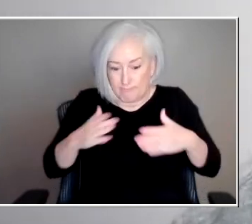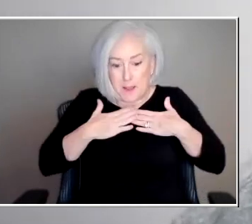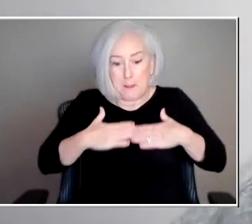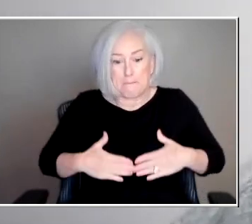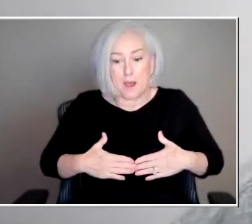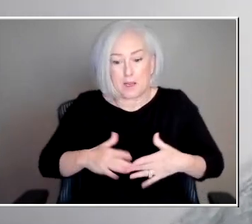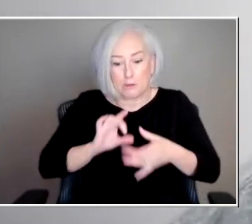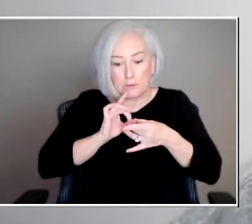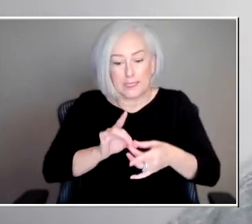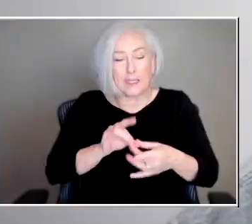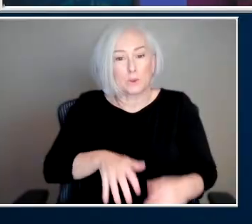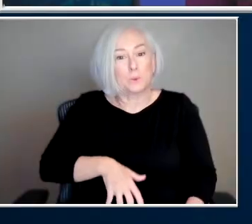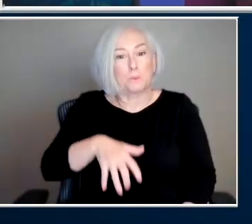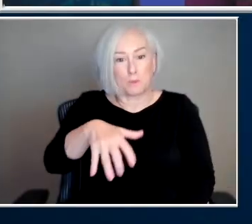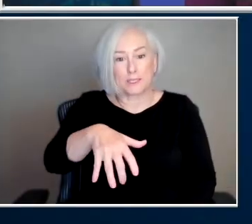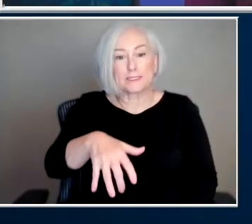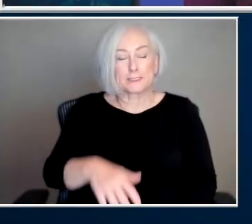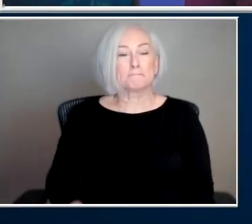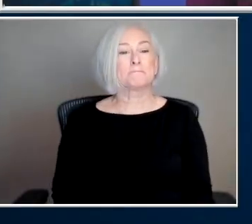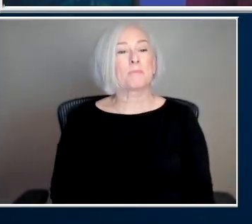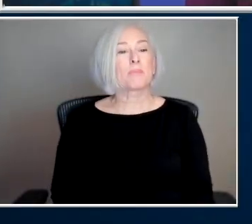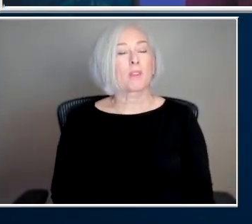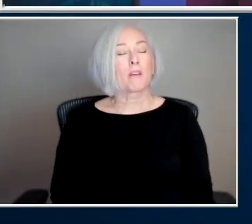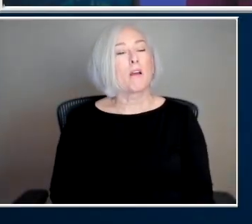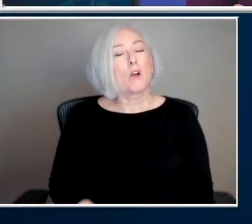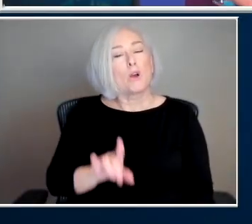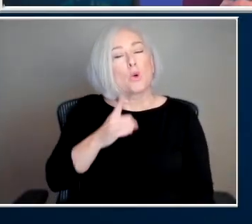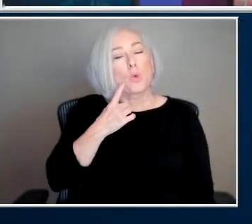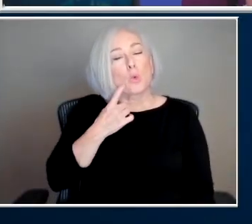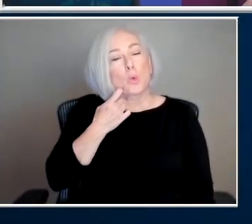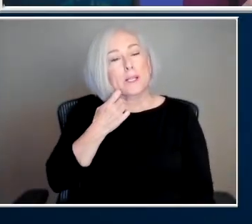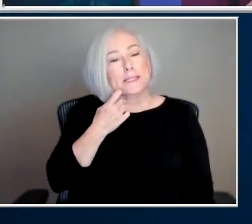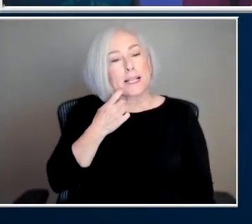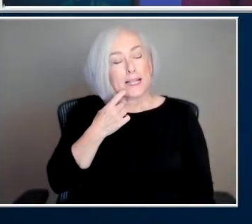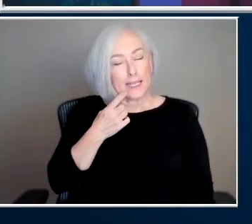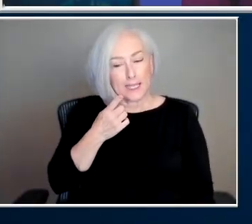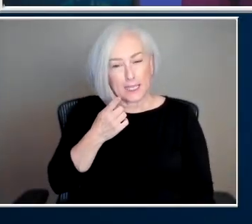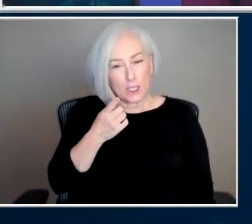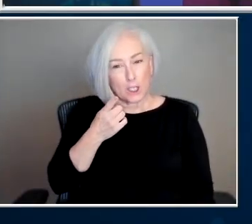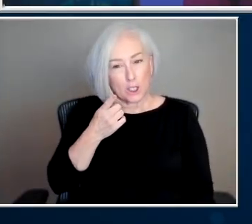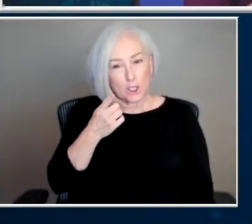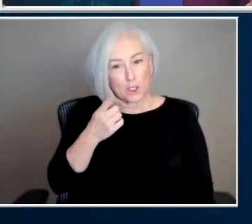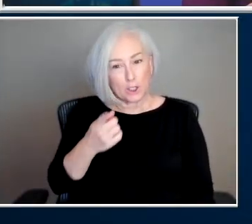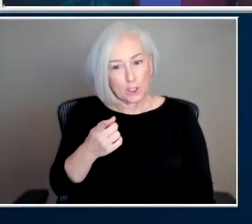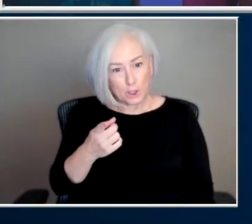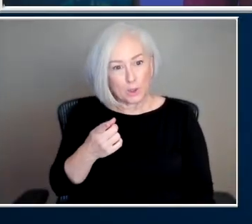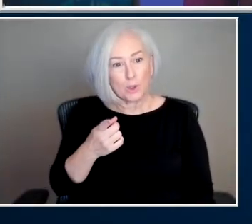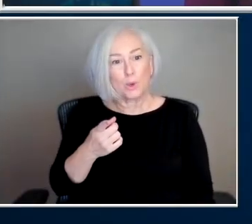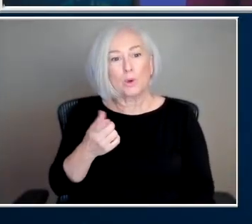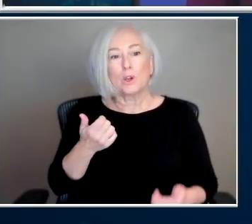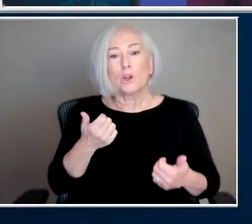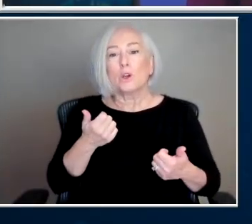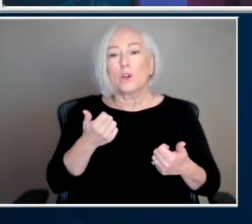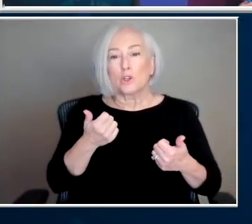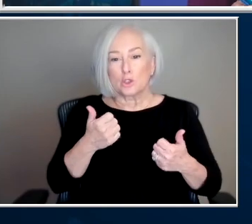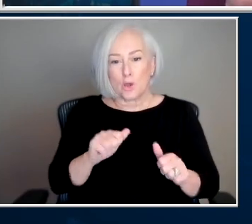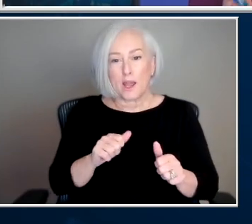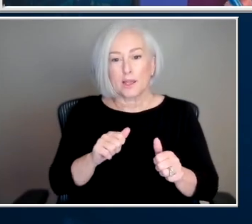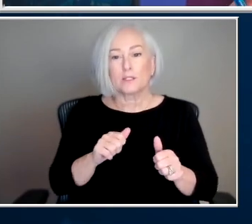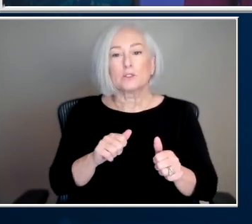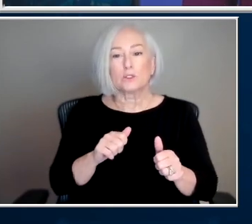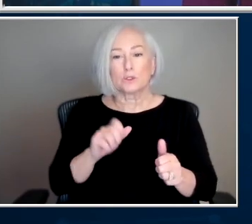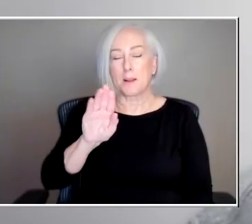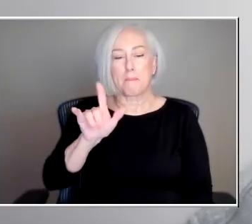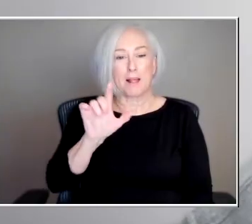to the pregnancy. And recently, do I understand correctly, you dipped your toe in the waters of trying to wean off the beta blockers. How did